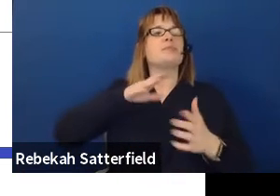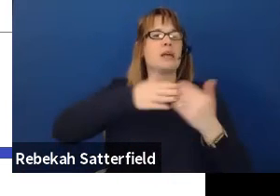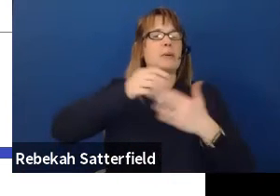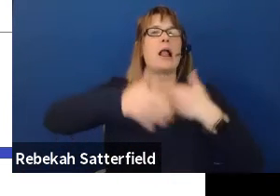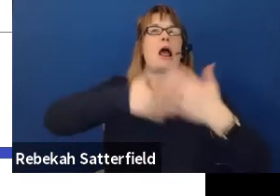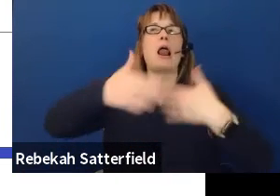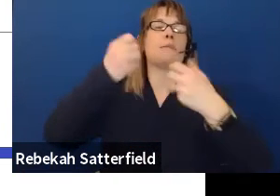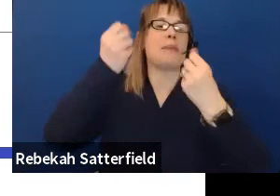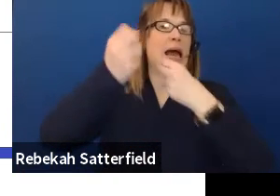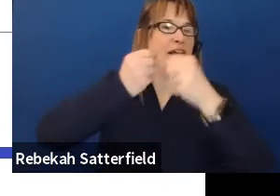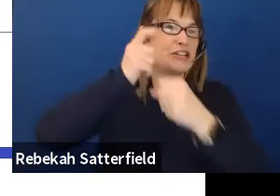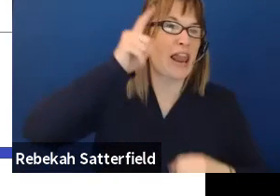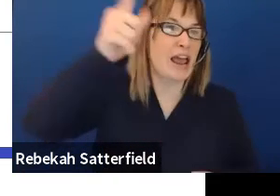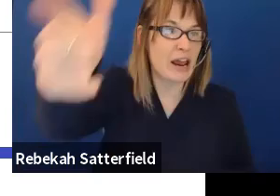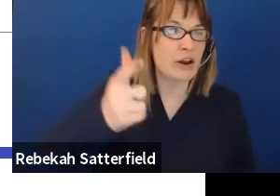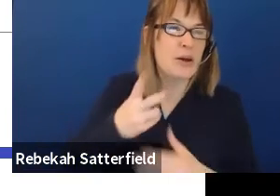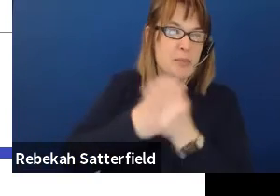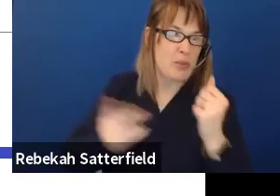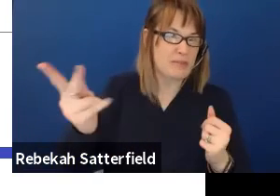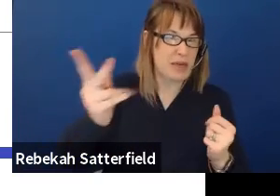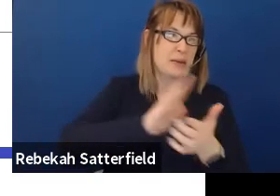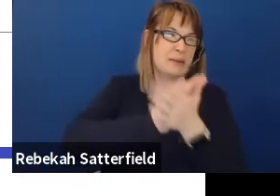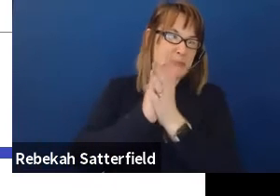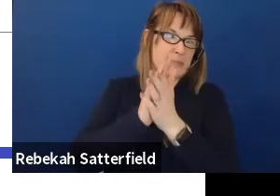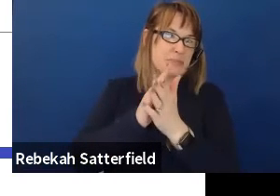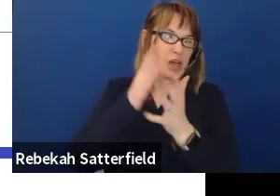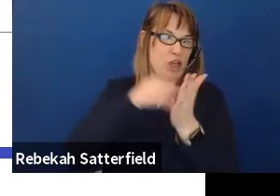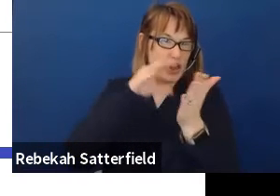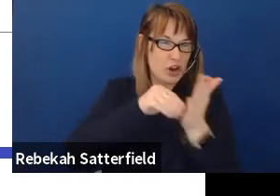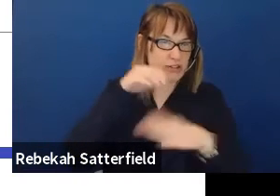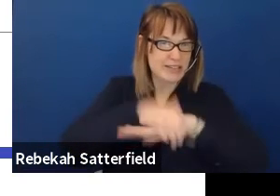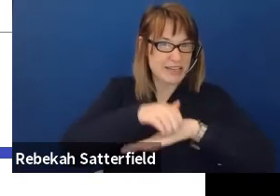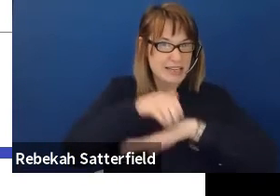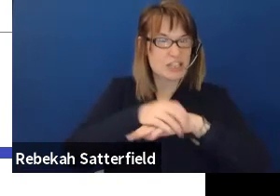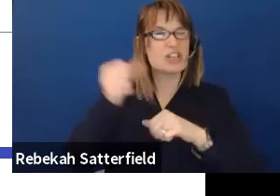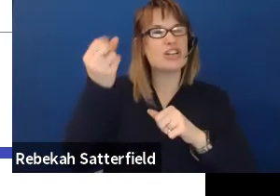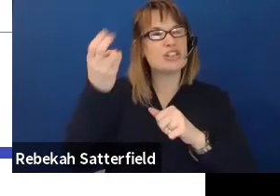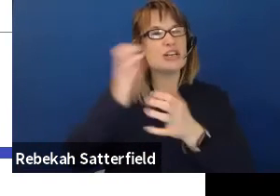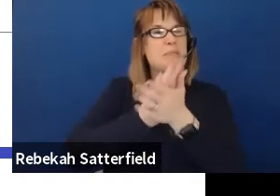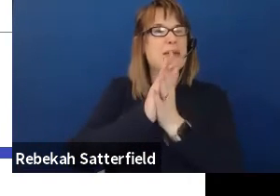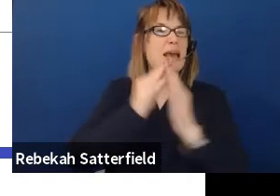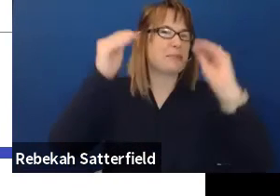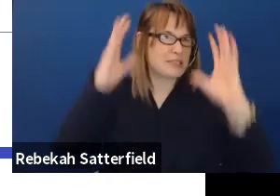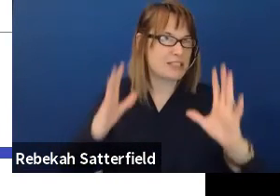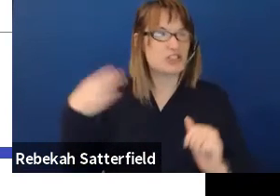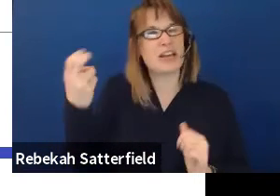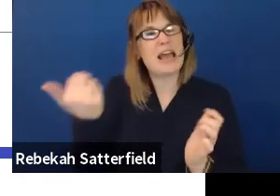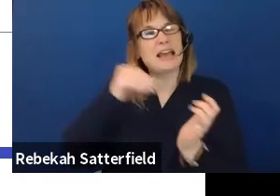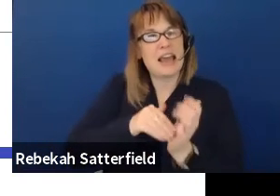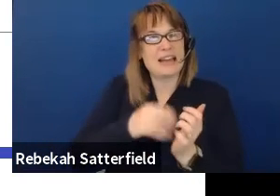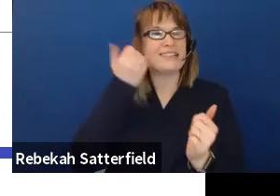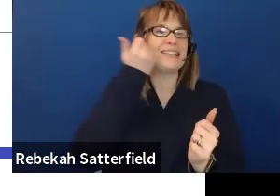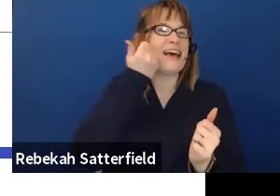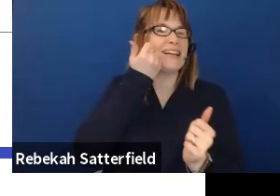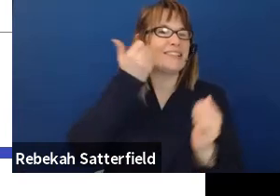my aunt and my uncle both learned English. She became an elementary school teacher, and he became a dental hygienist.